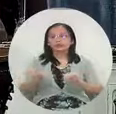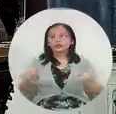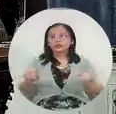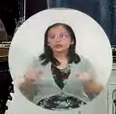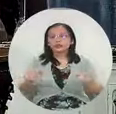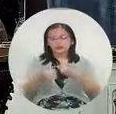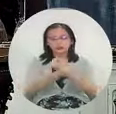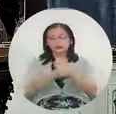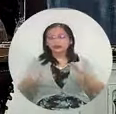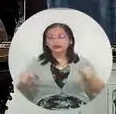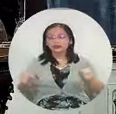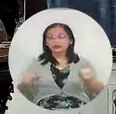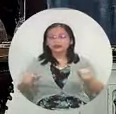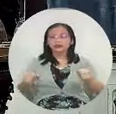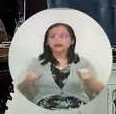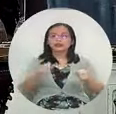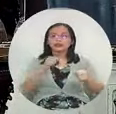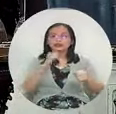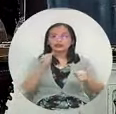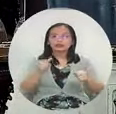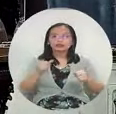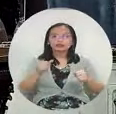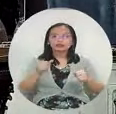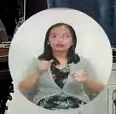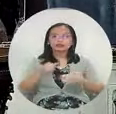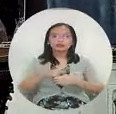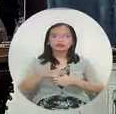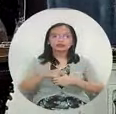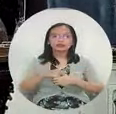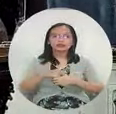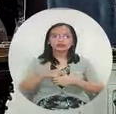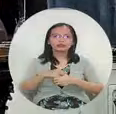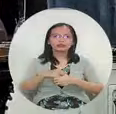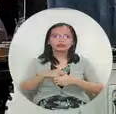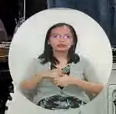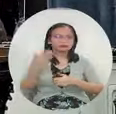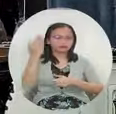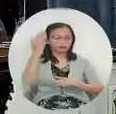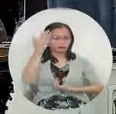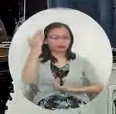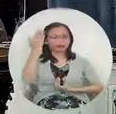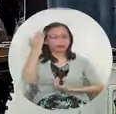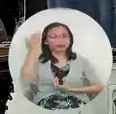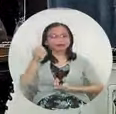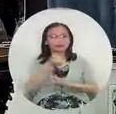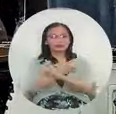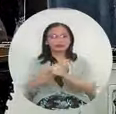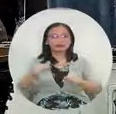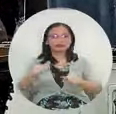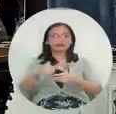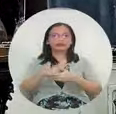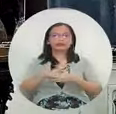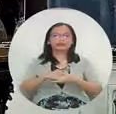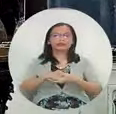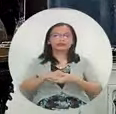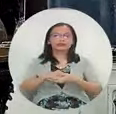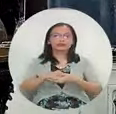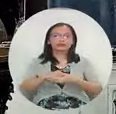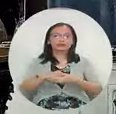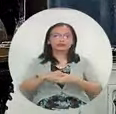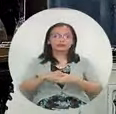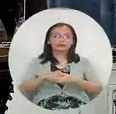believer kanang save good. Dili kanang pasib-sib lang. Save good na siya.